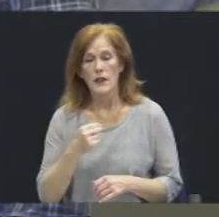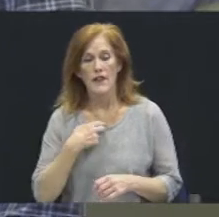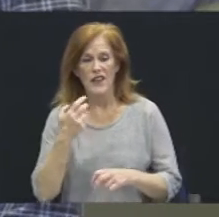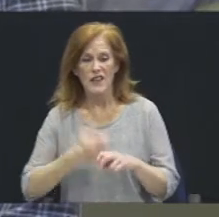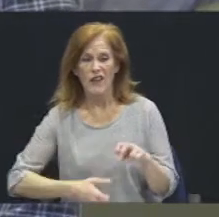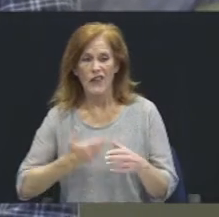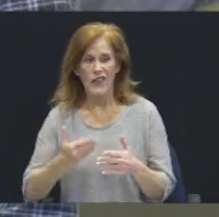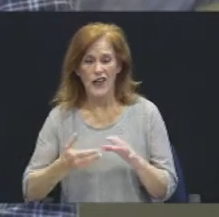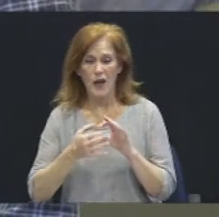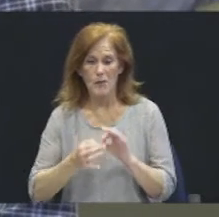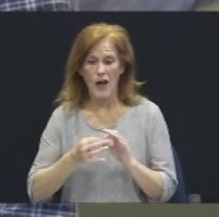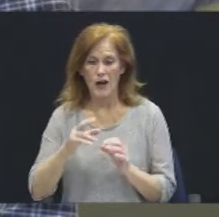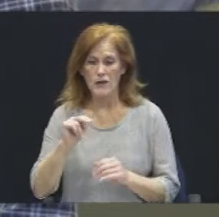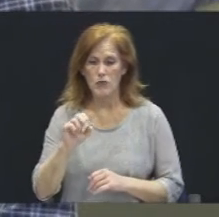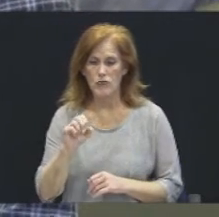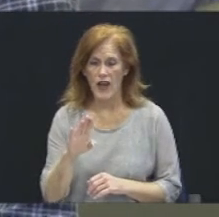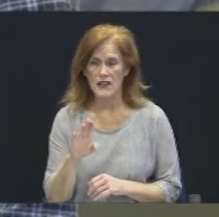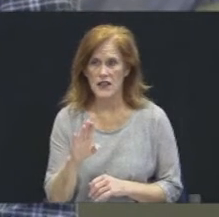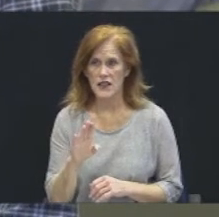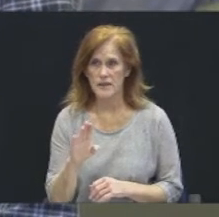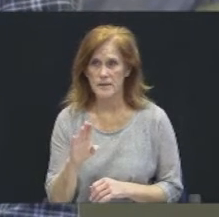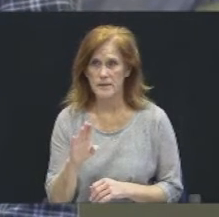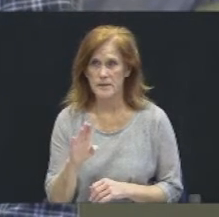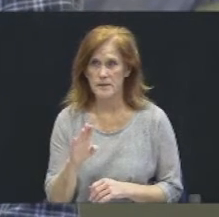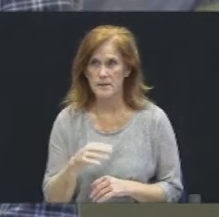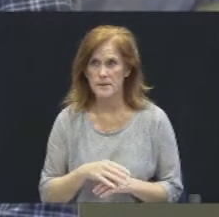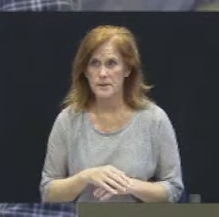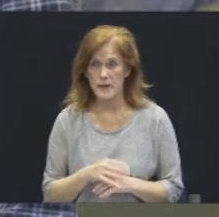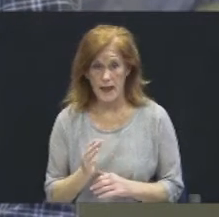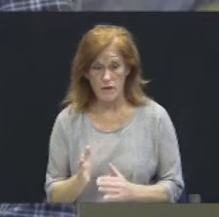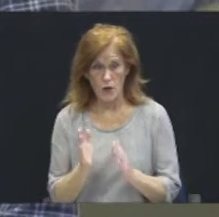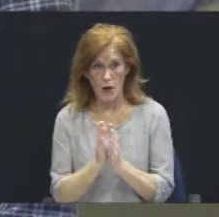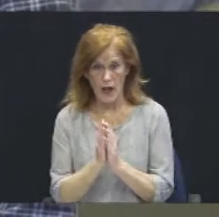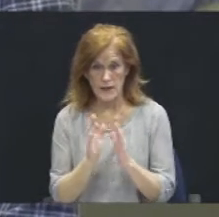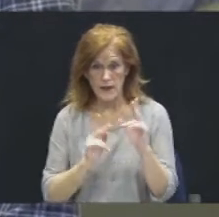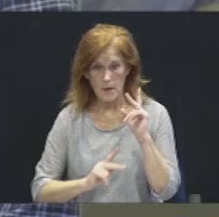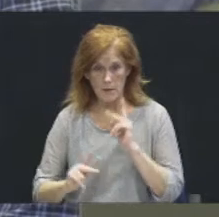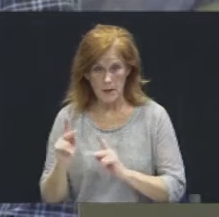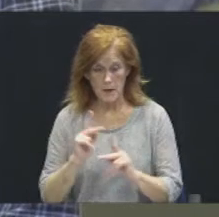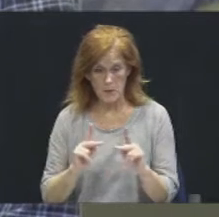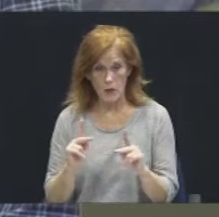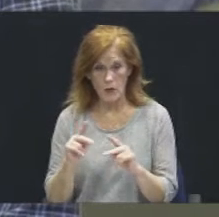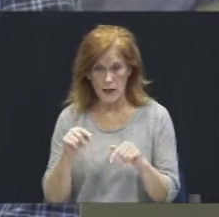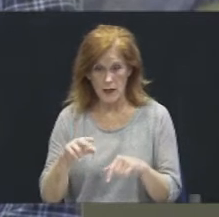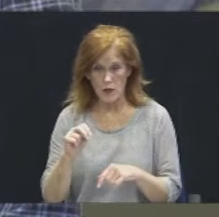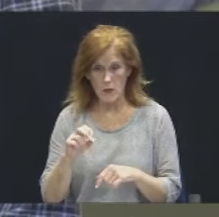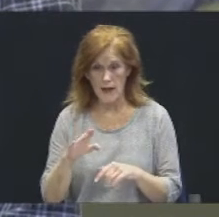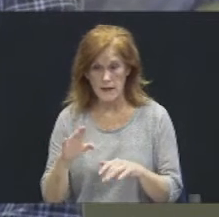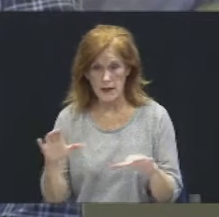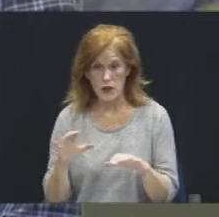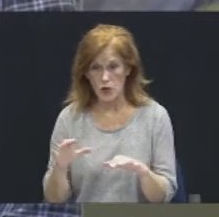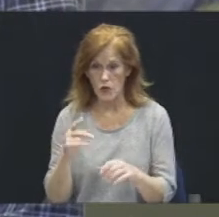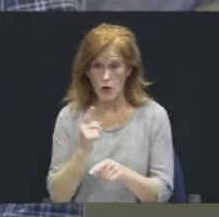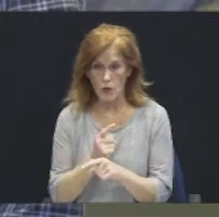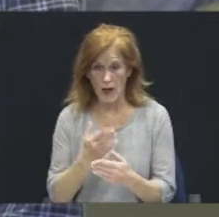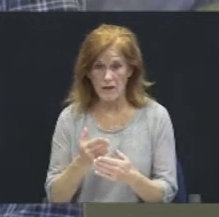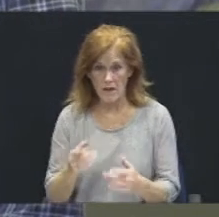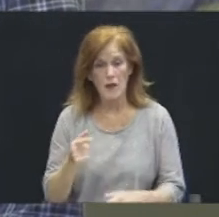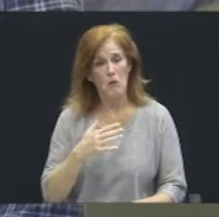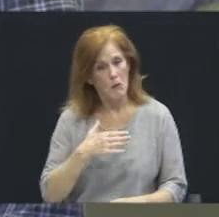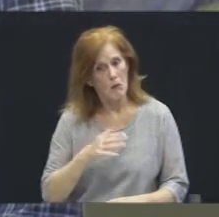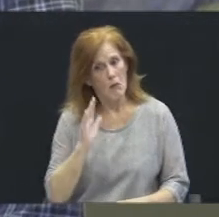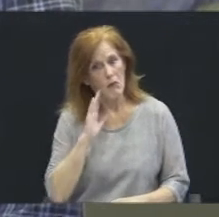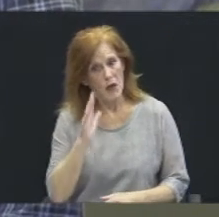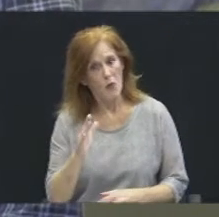Nebraska is if you ask Nebraskans to do the right thing, they'll do the right thing, and you don't necessarily need to make a